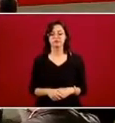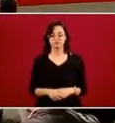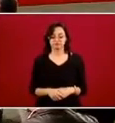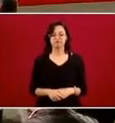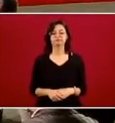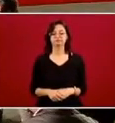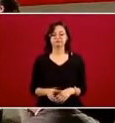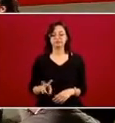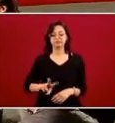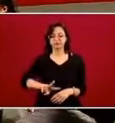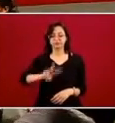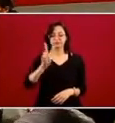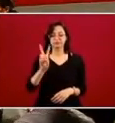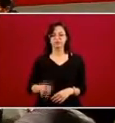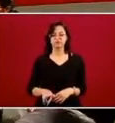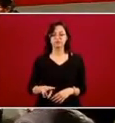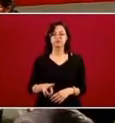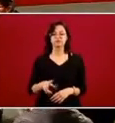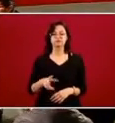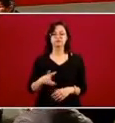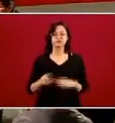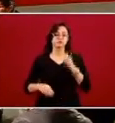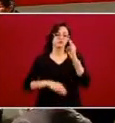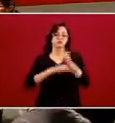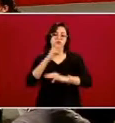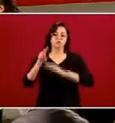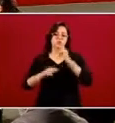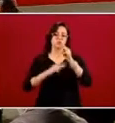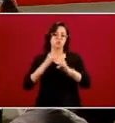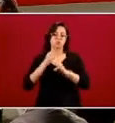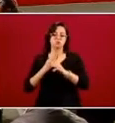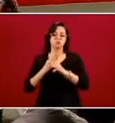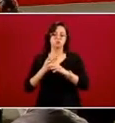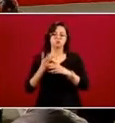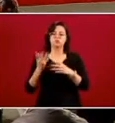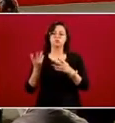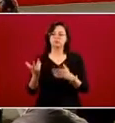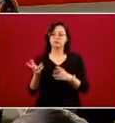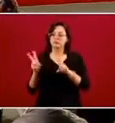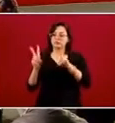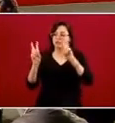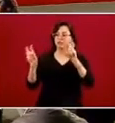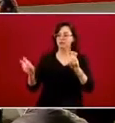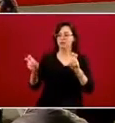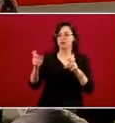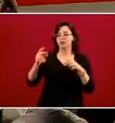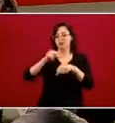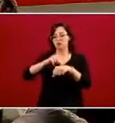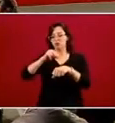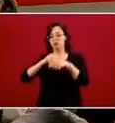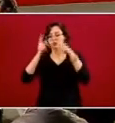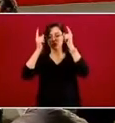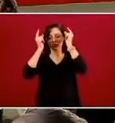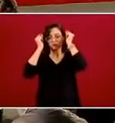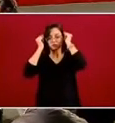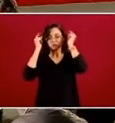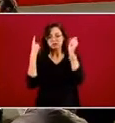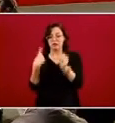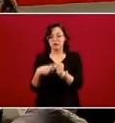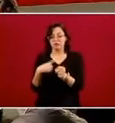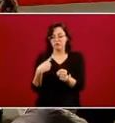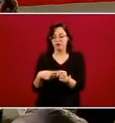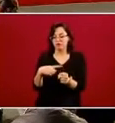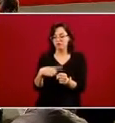been tested positive so far? Yes, thank you for the question. And I would like to tell you that all around the world, the